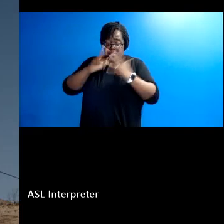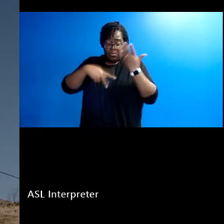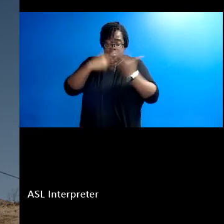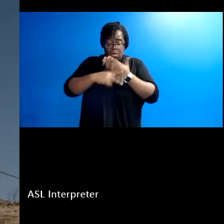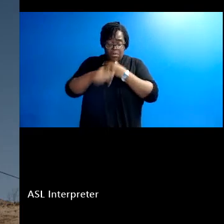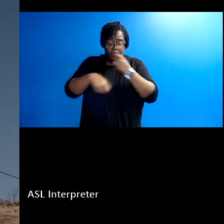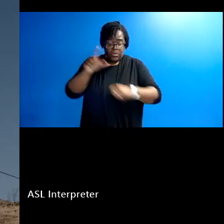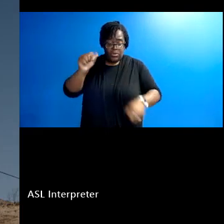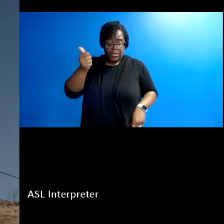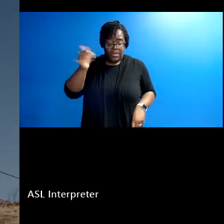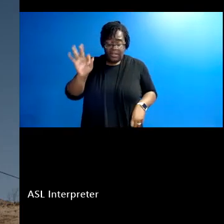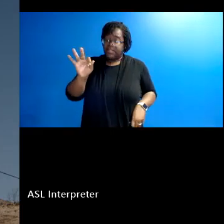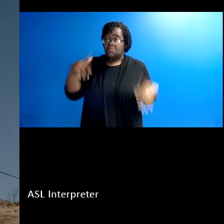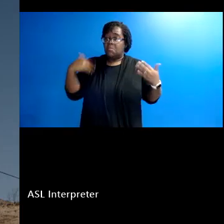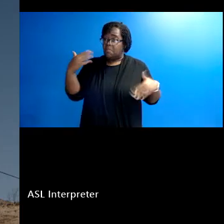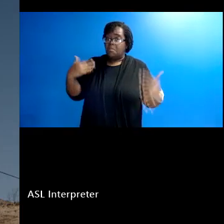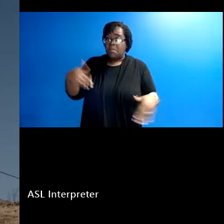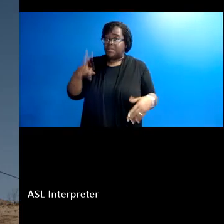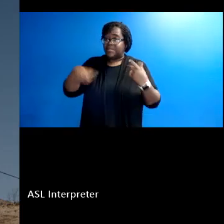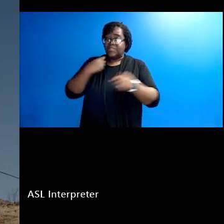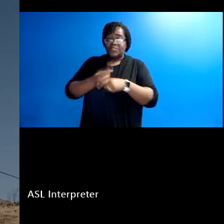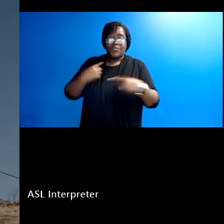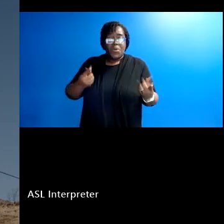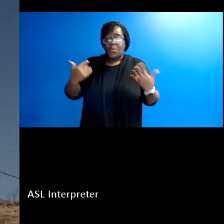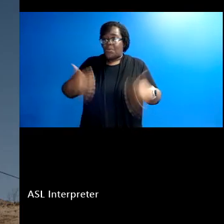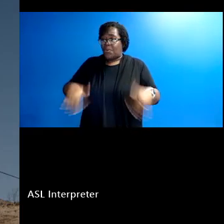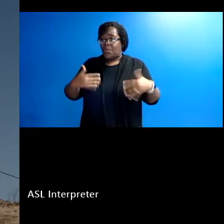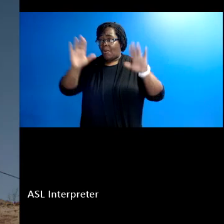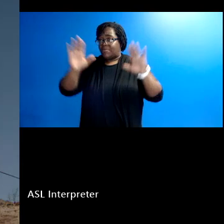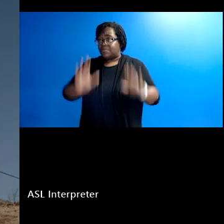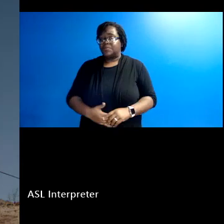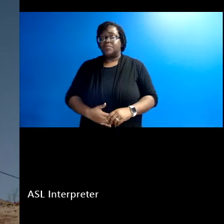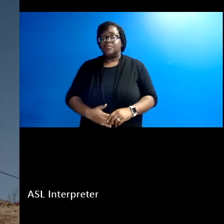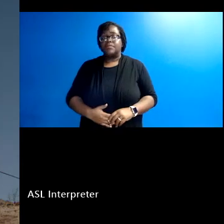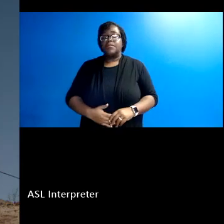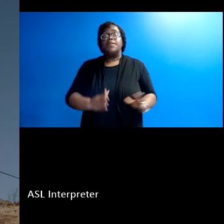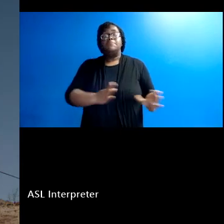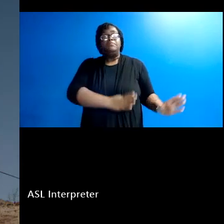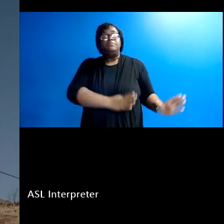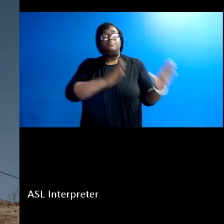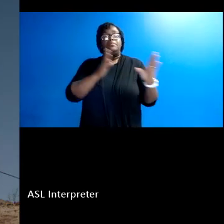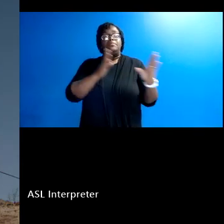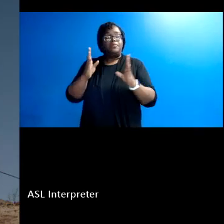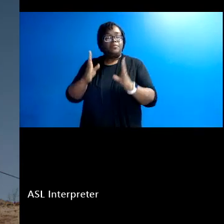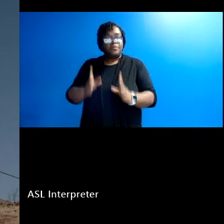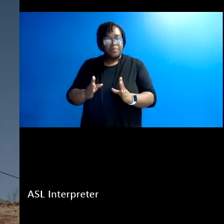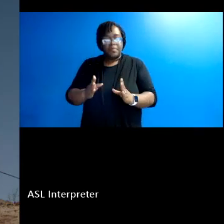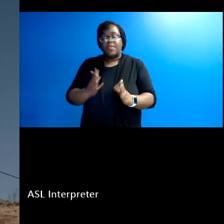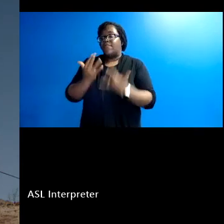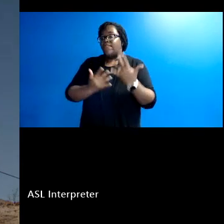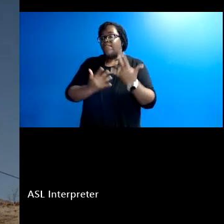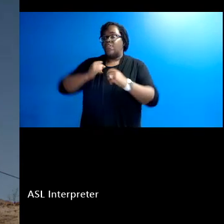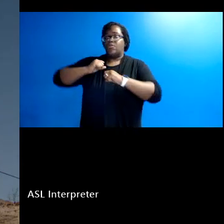we are really making great strides in reducing that risk. The next hardening we're doing is fire-resistant poles